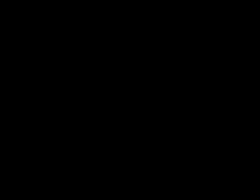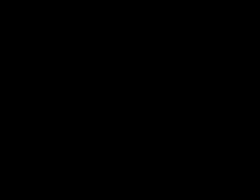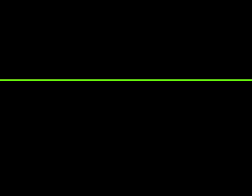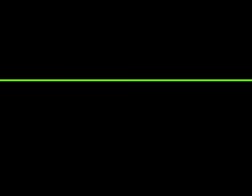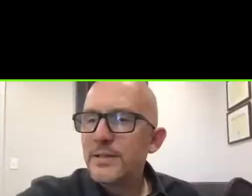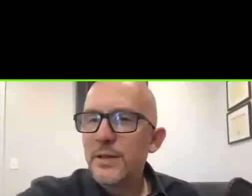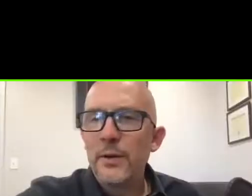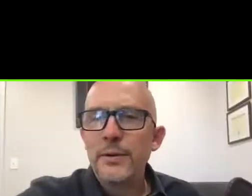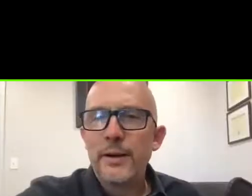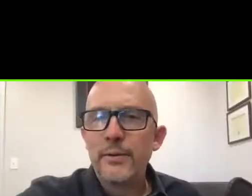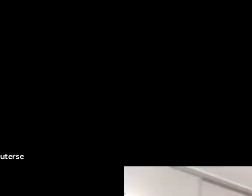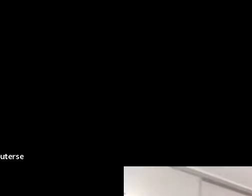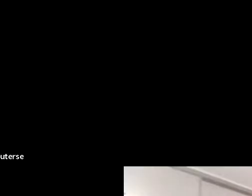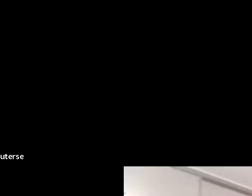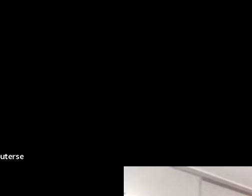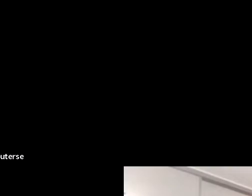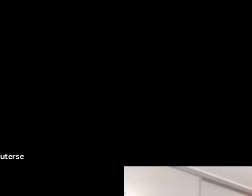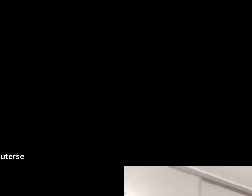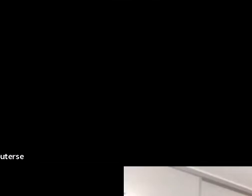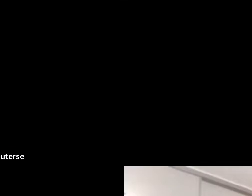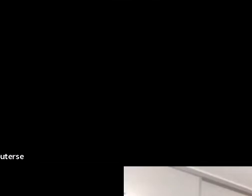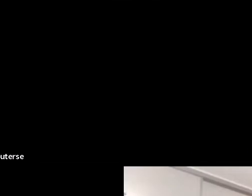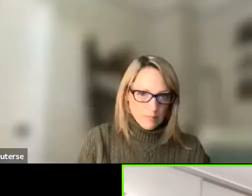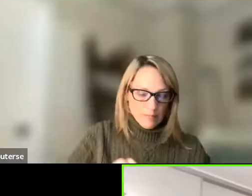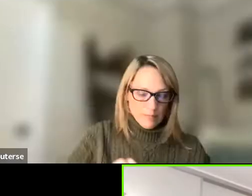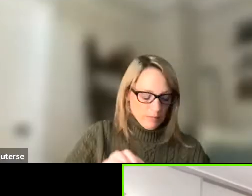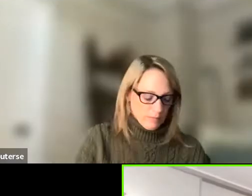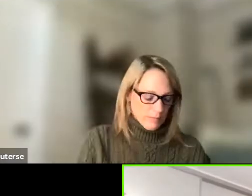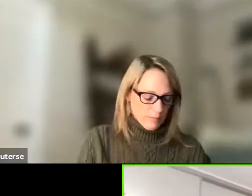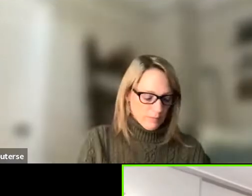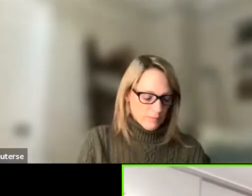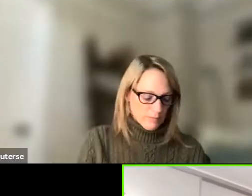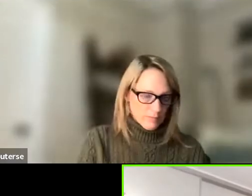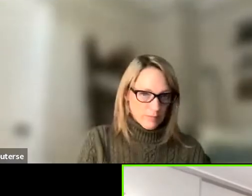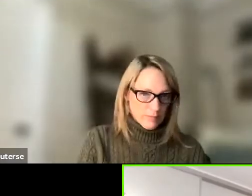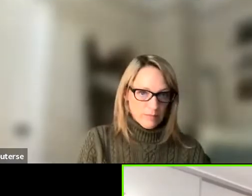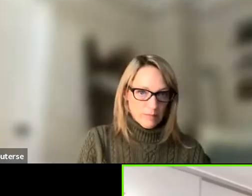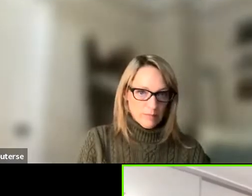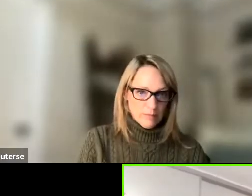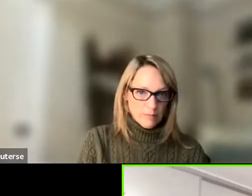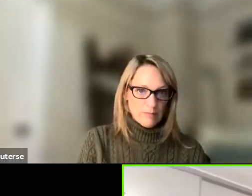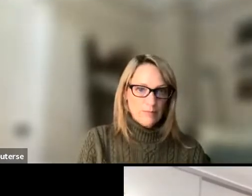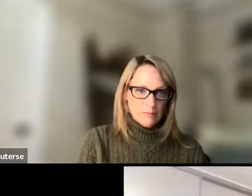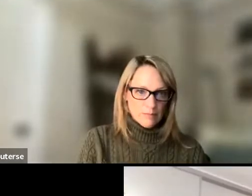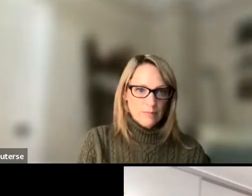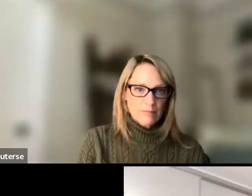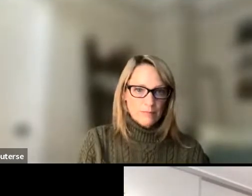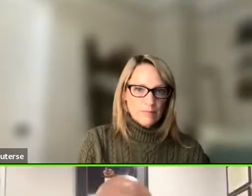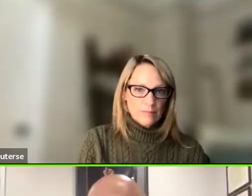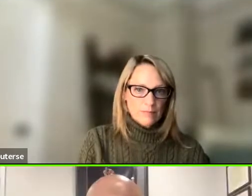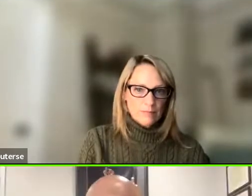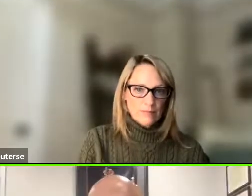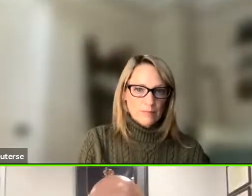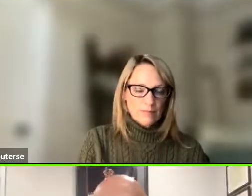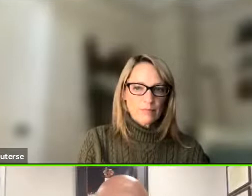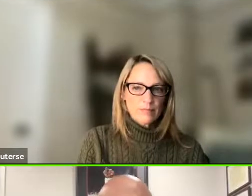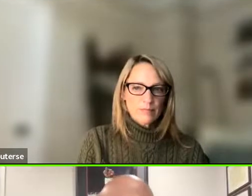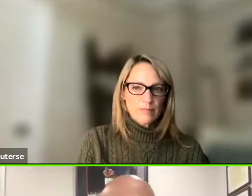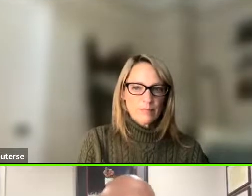into the twilight zone. I don't know if I'm the only one. Yeah, me too. I was also. Okay.